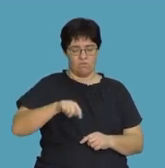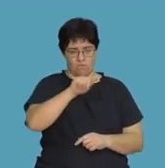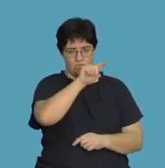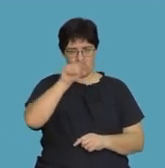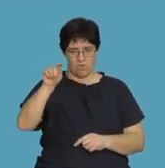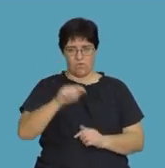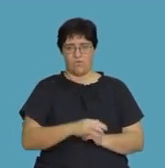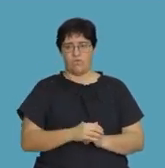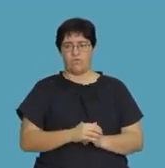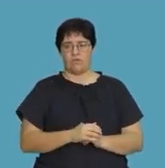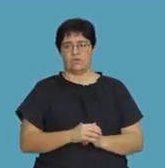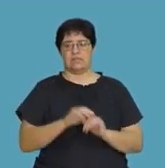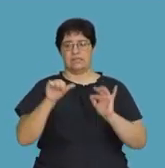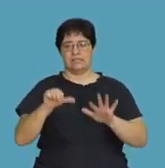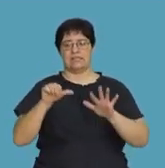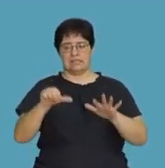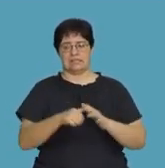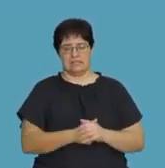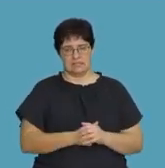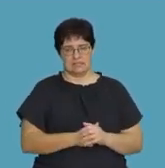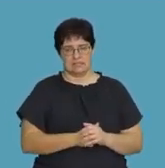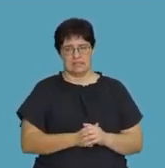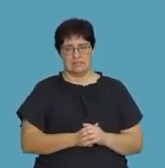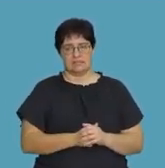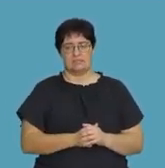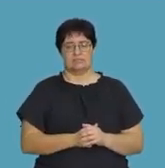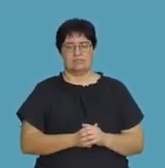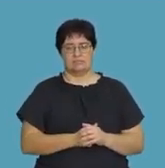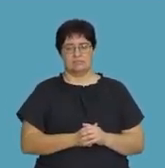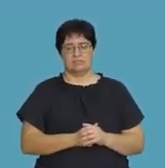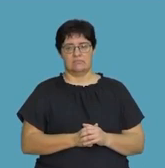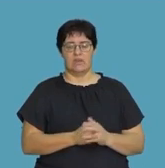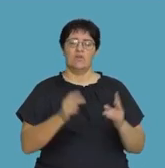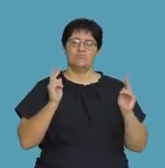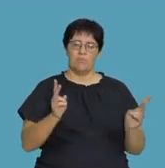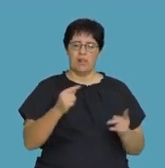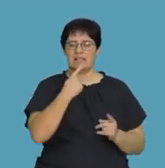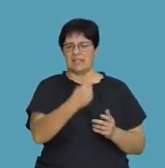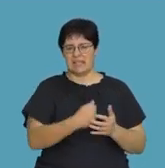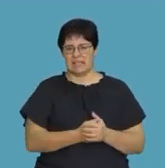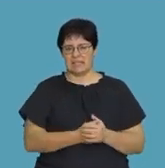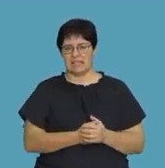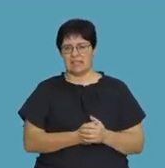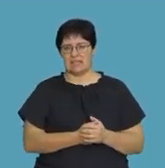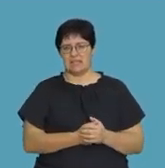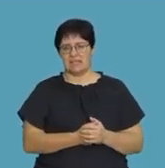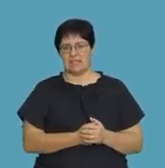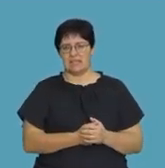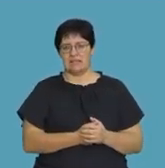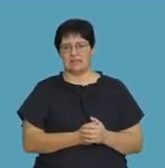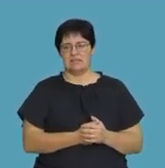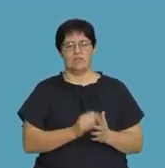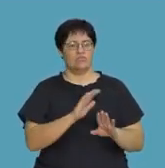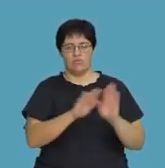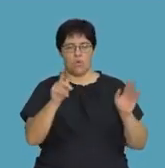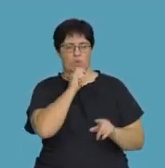here I will have the 4th root of 16, right? And then normally they say to you without